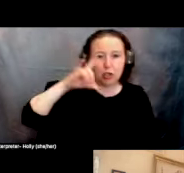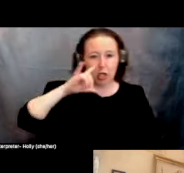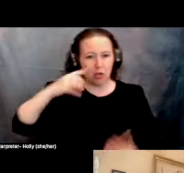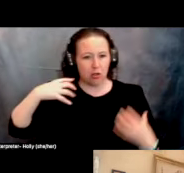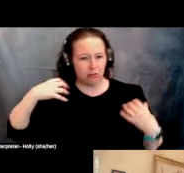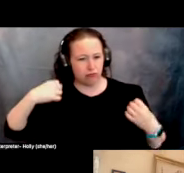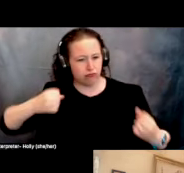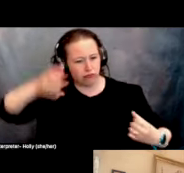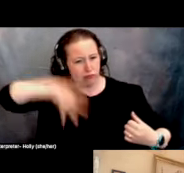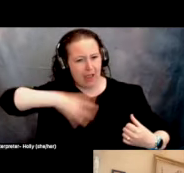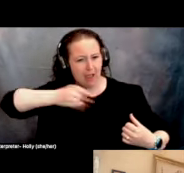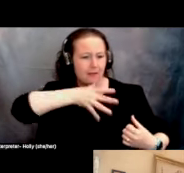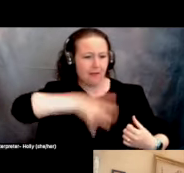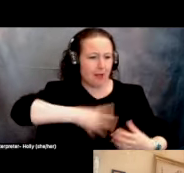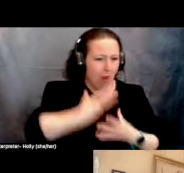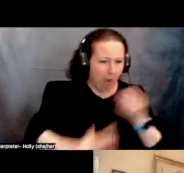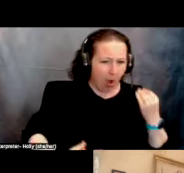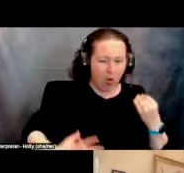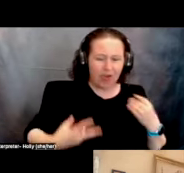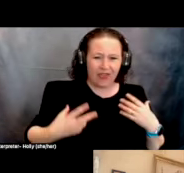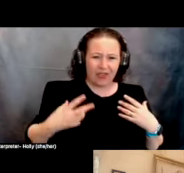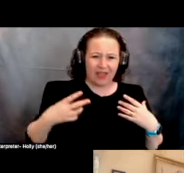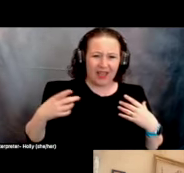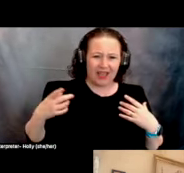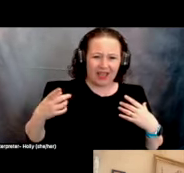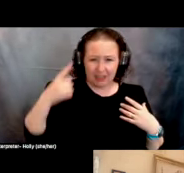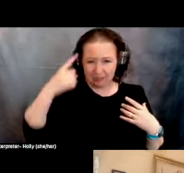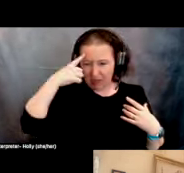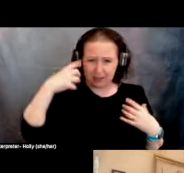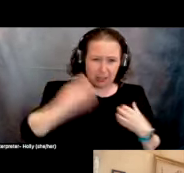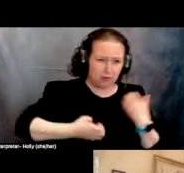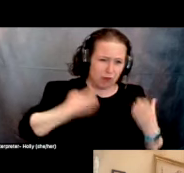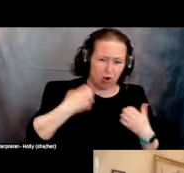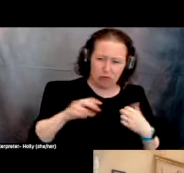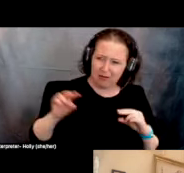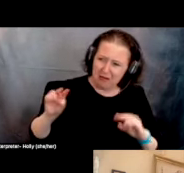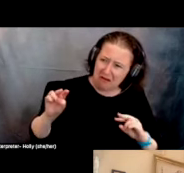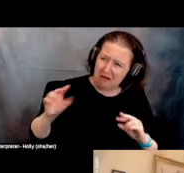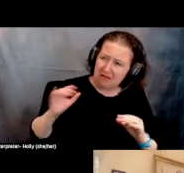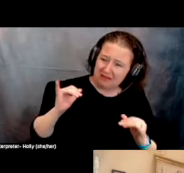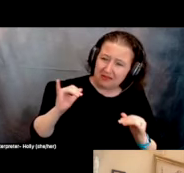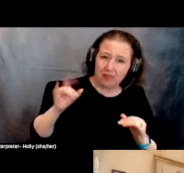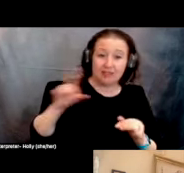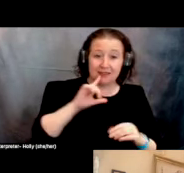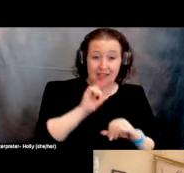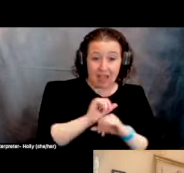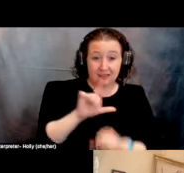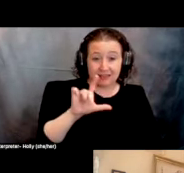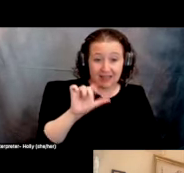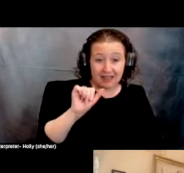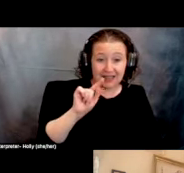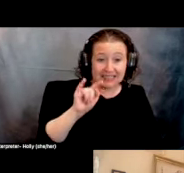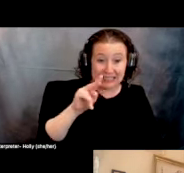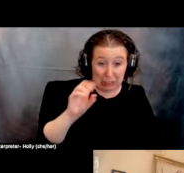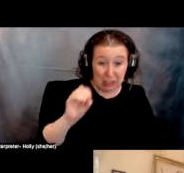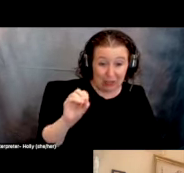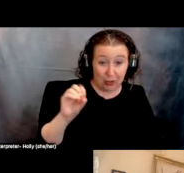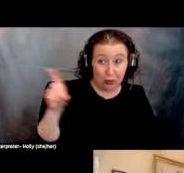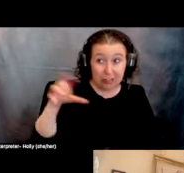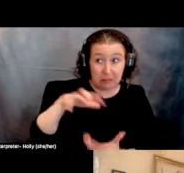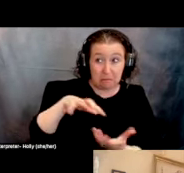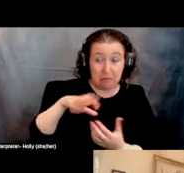both visually and, you know, mentally and emotionally. She is actually of Latino descent. She's also a mixed race